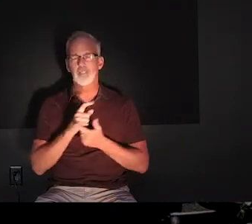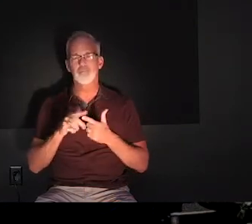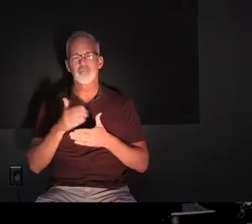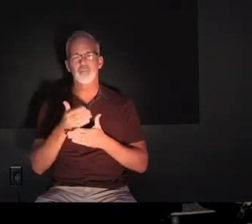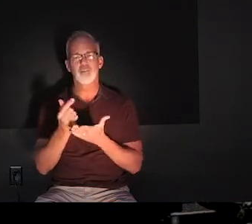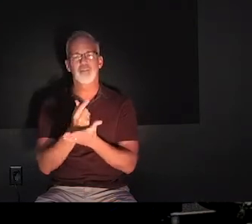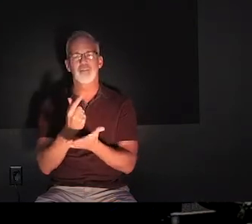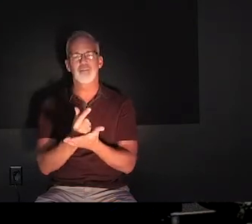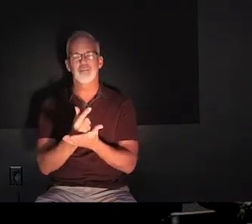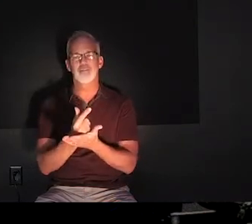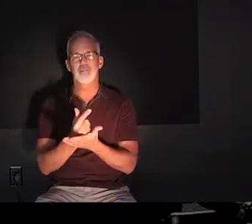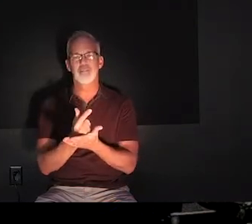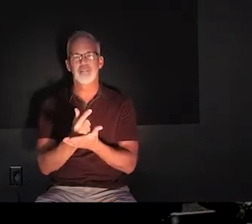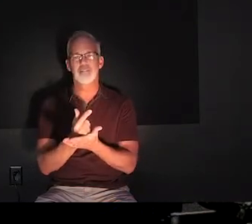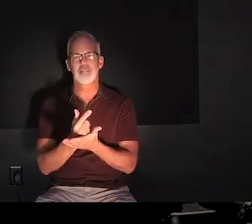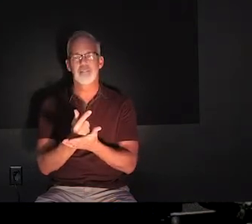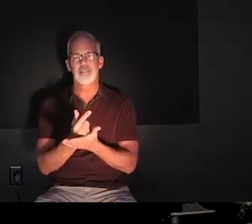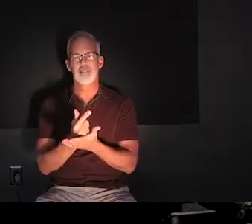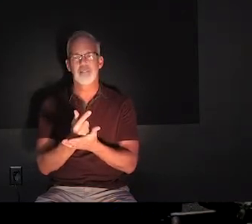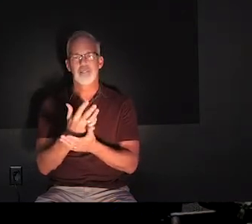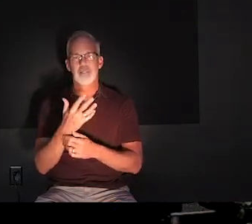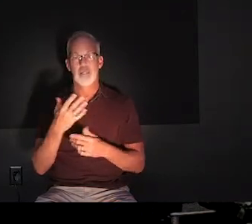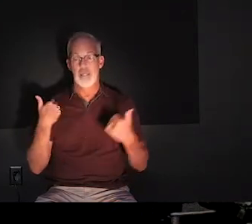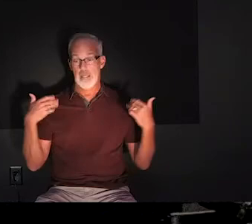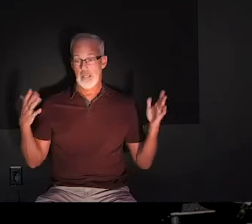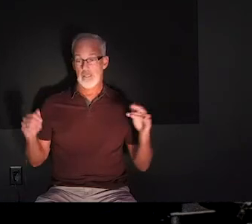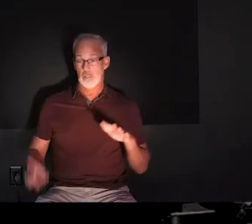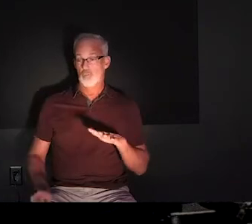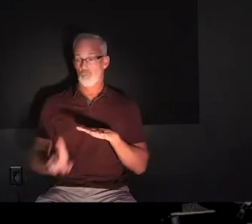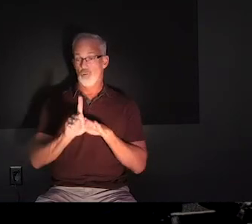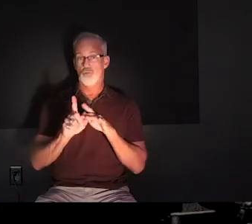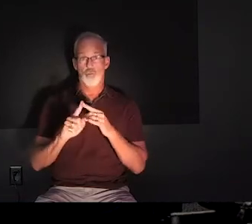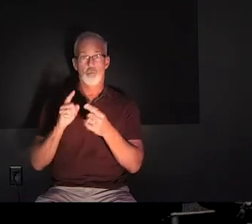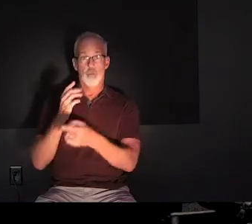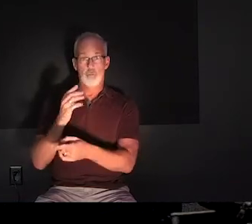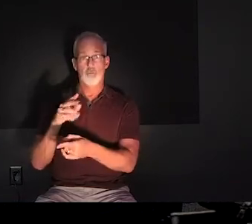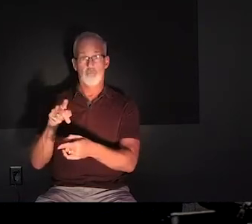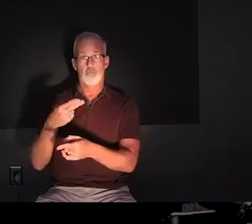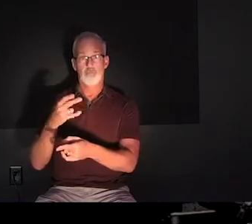gospel of Christ. And the next thing you know, an angel is talking to him.